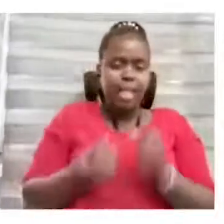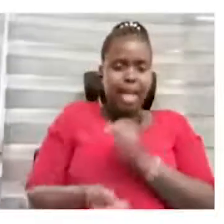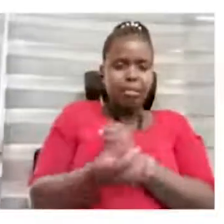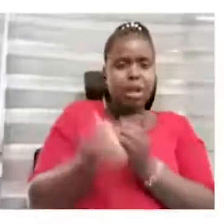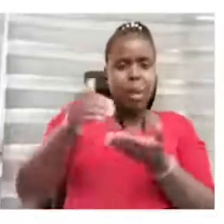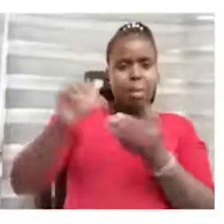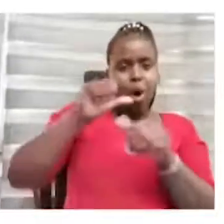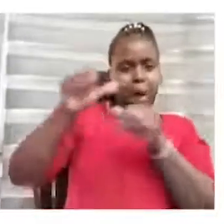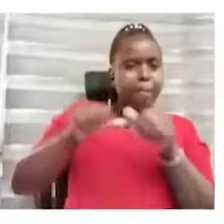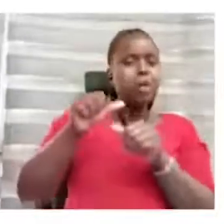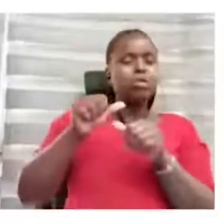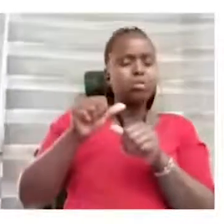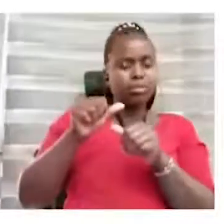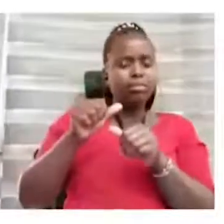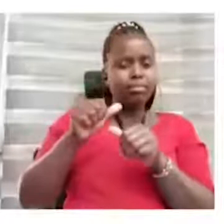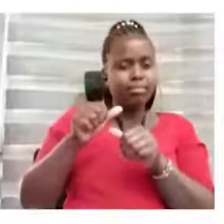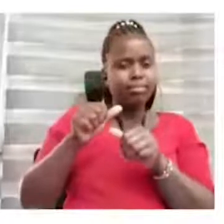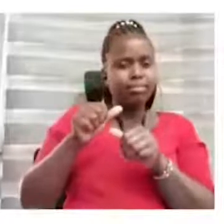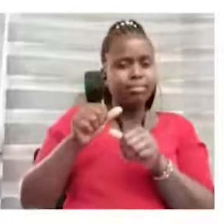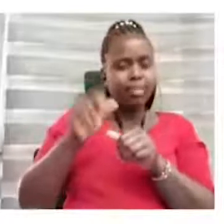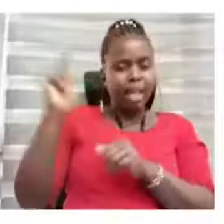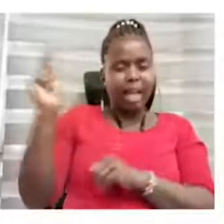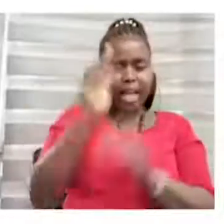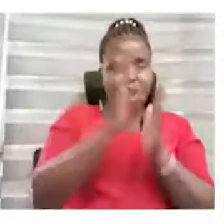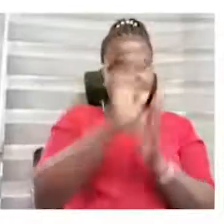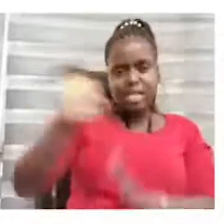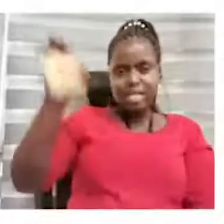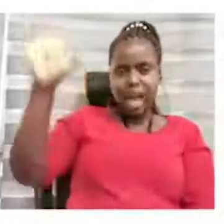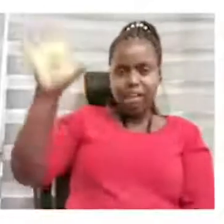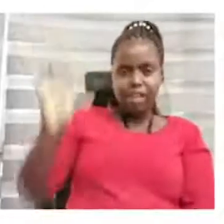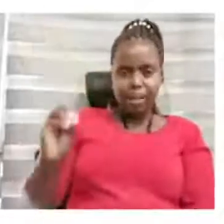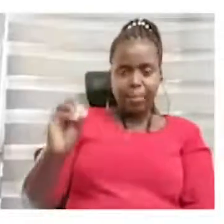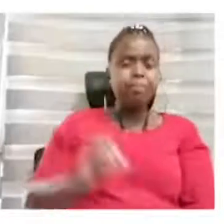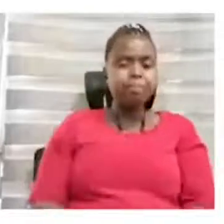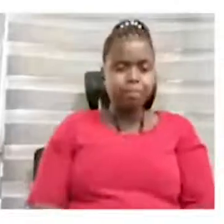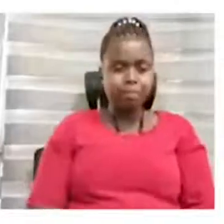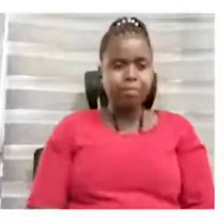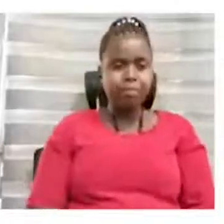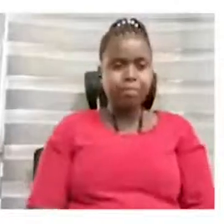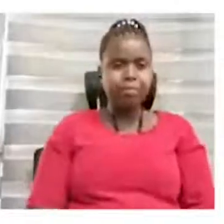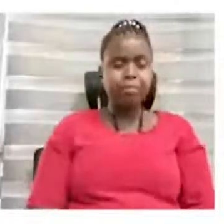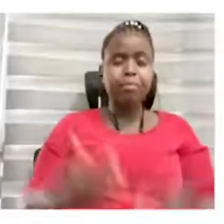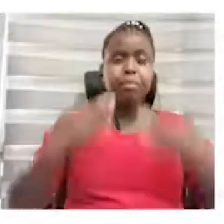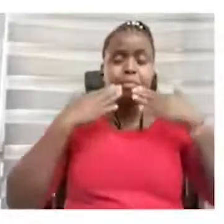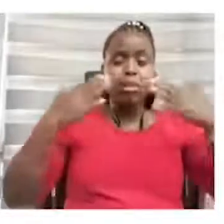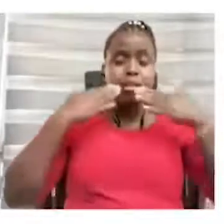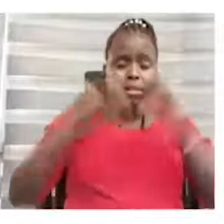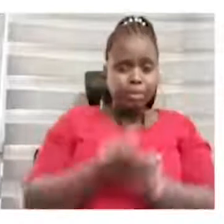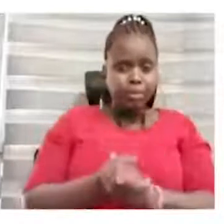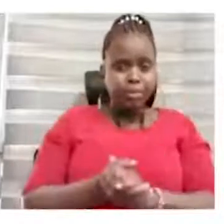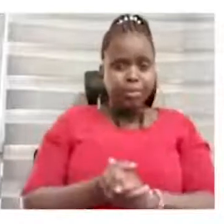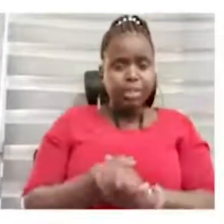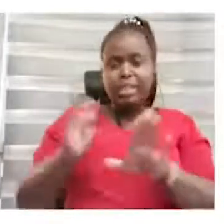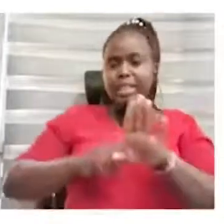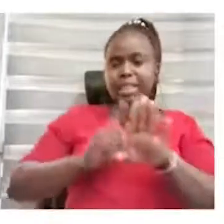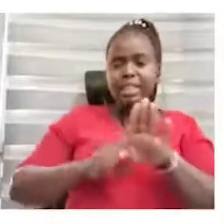on Kenya and Eastern Africa. Yeah, great. Thanks, Shadi. So when we started this